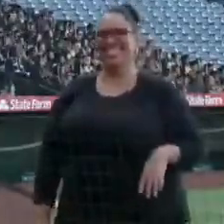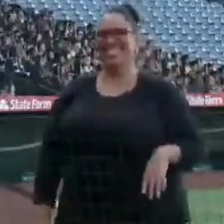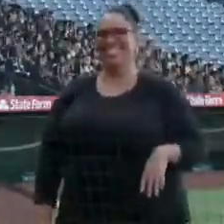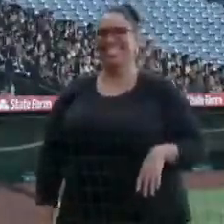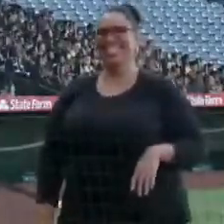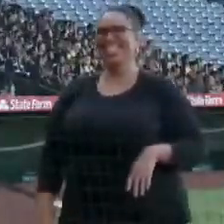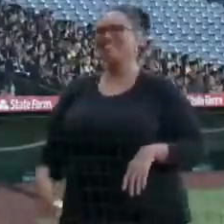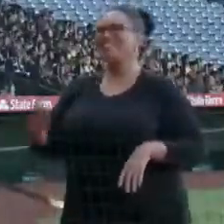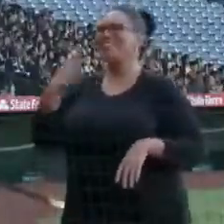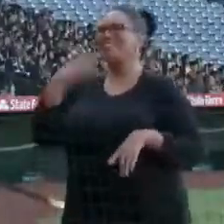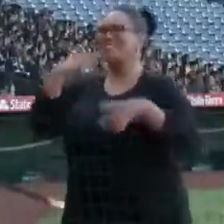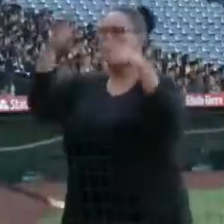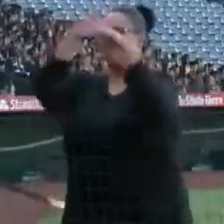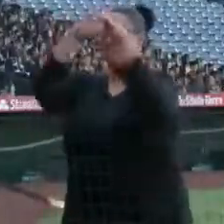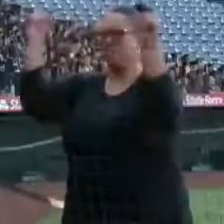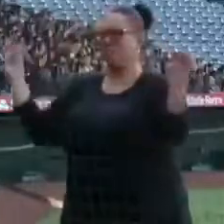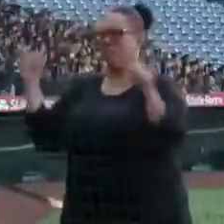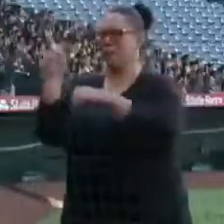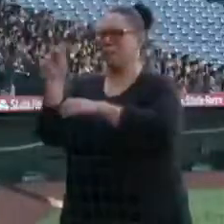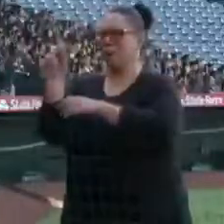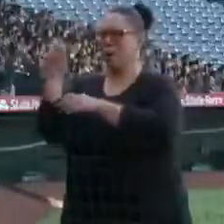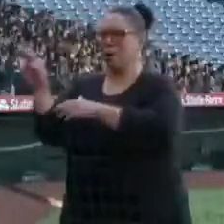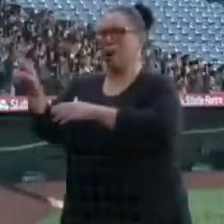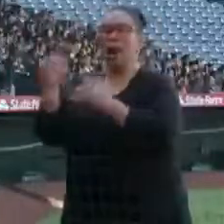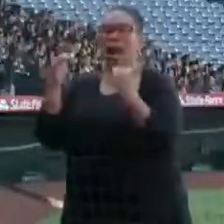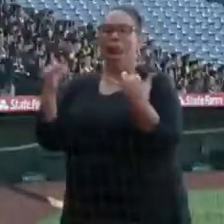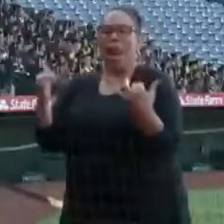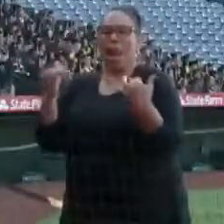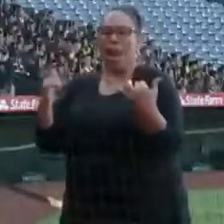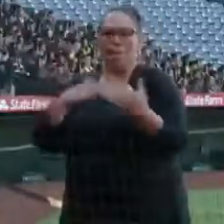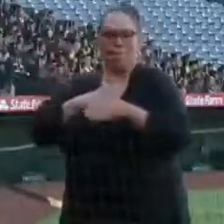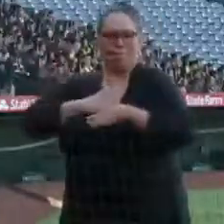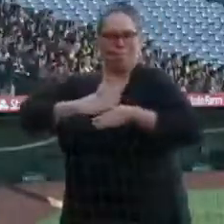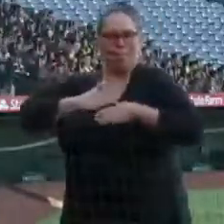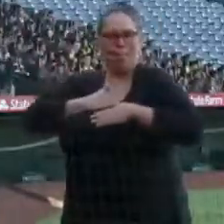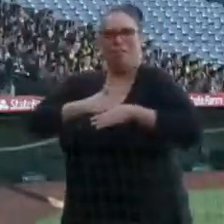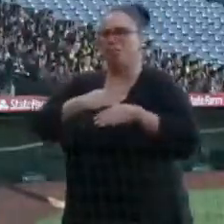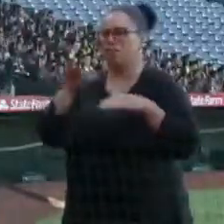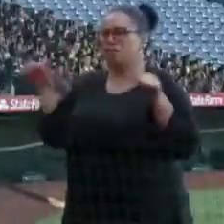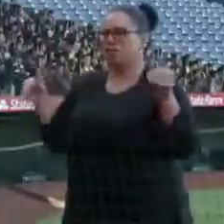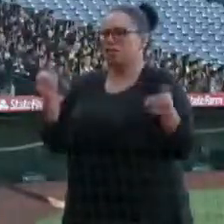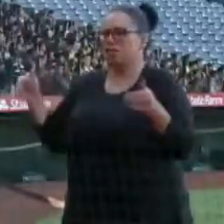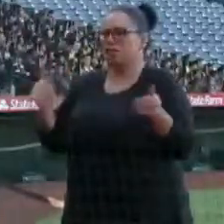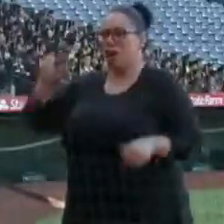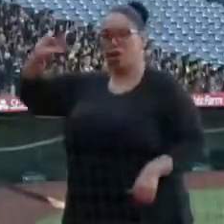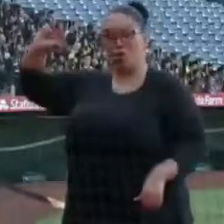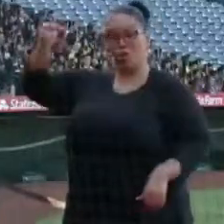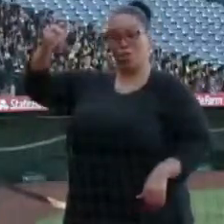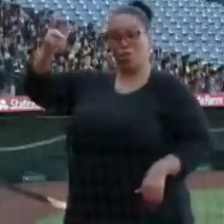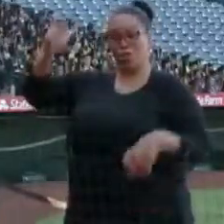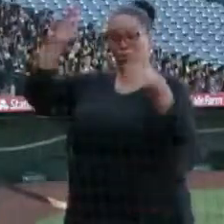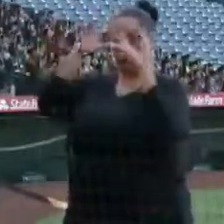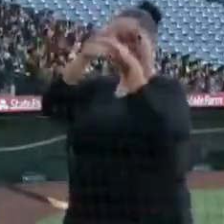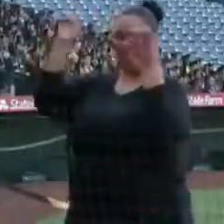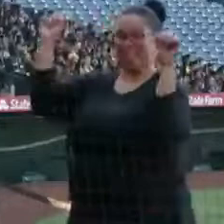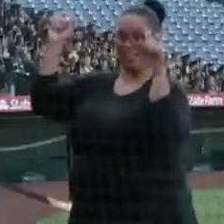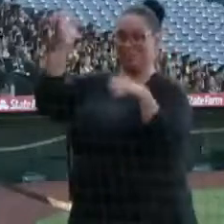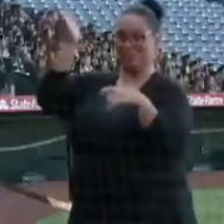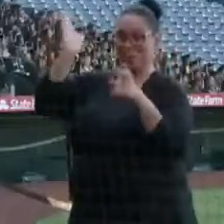Thank you, President Brower. It's now my pleasure to introduce our third presidential